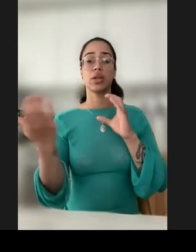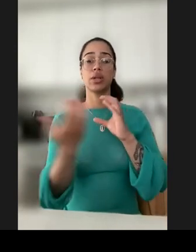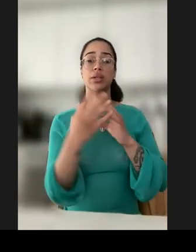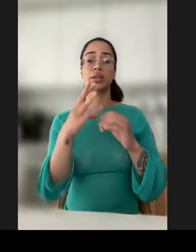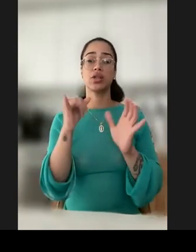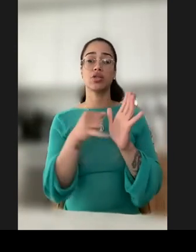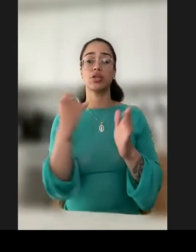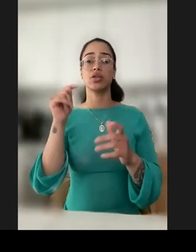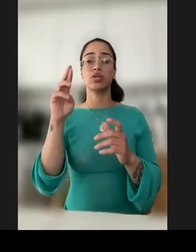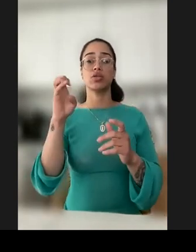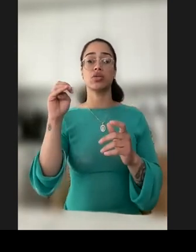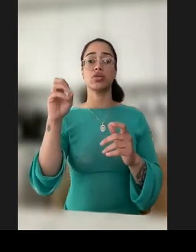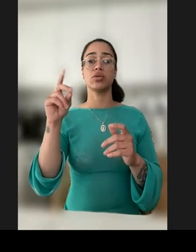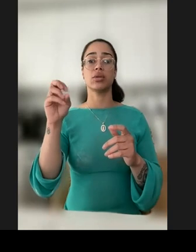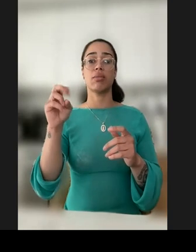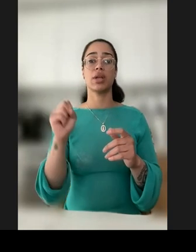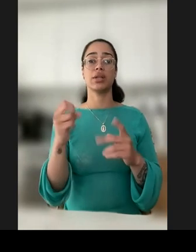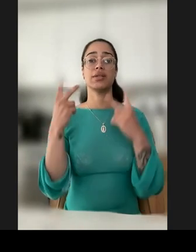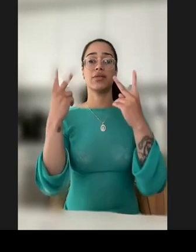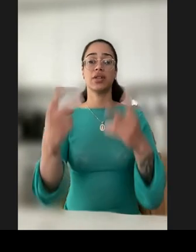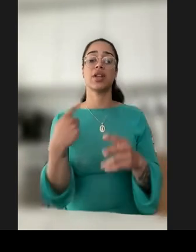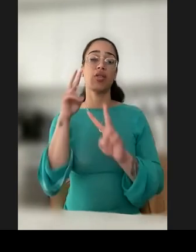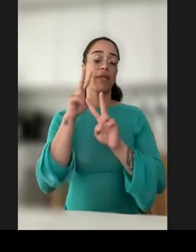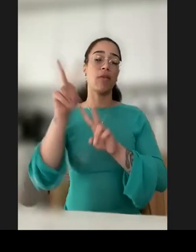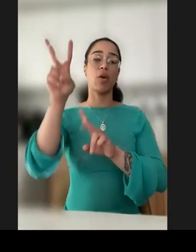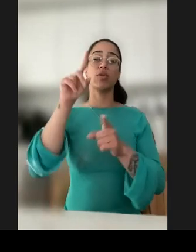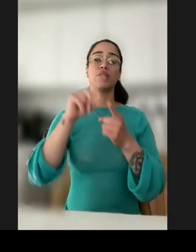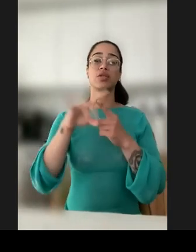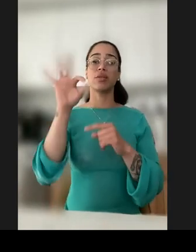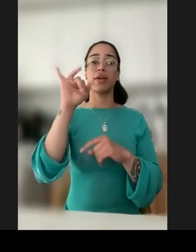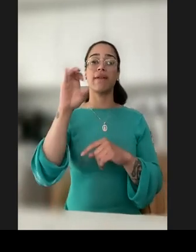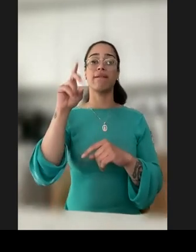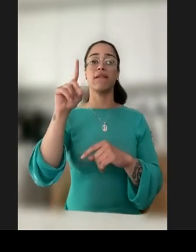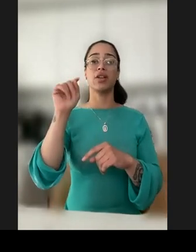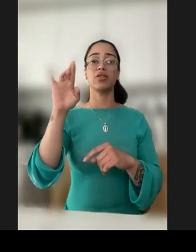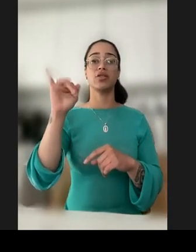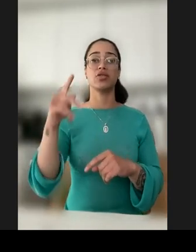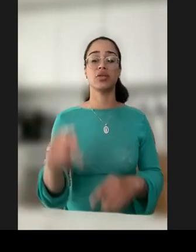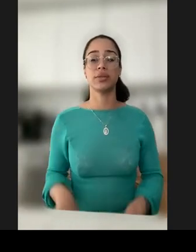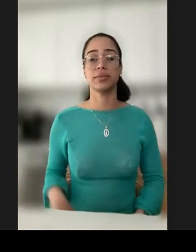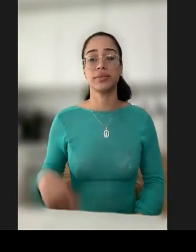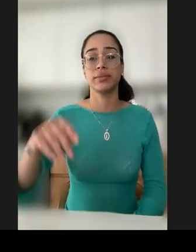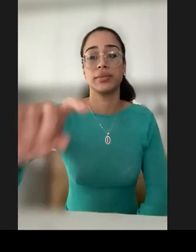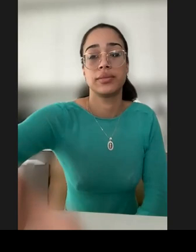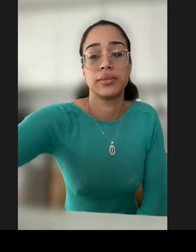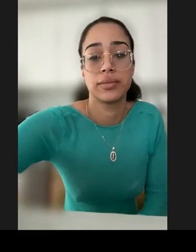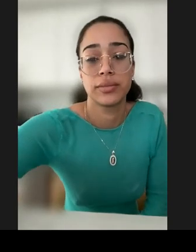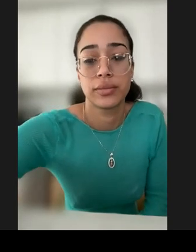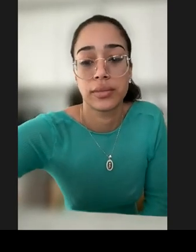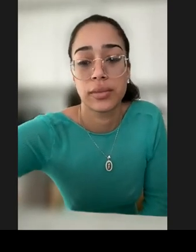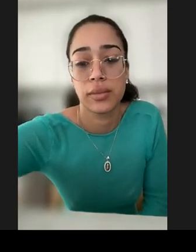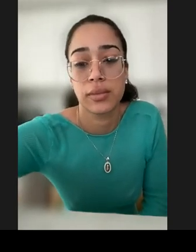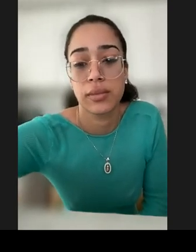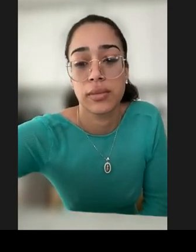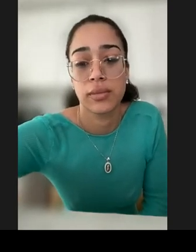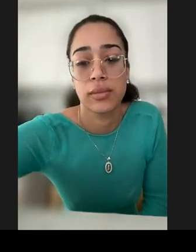look forward to a site visit in the future. Thank you. Thank you. Let me know the site visit. We'd love to have the site visit,